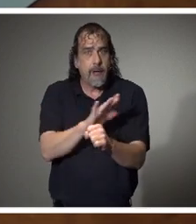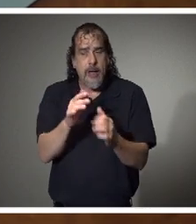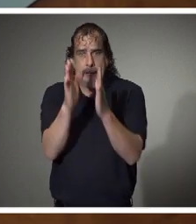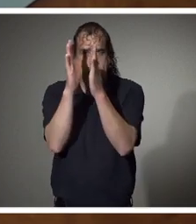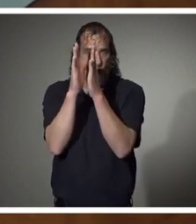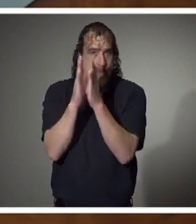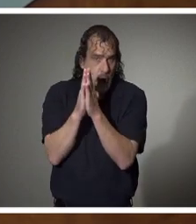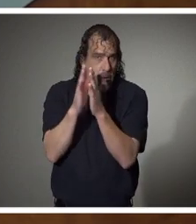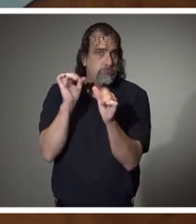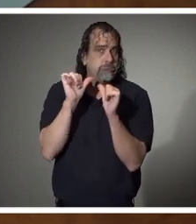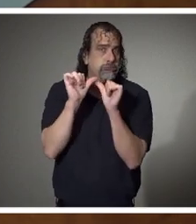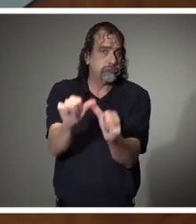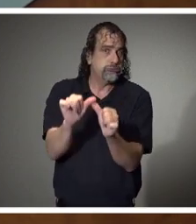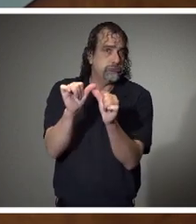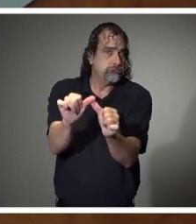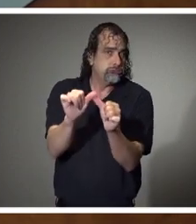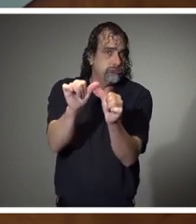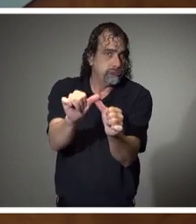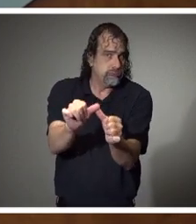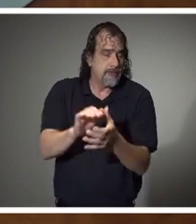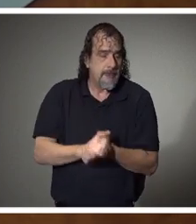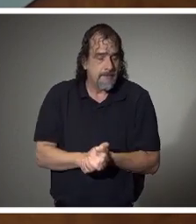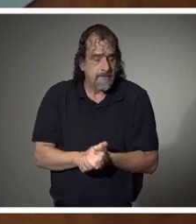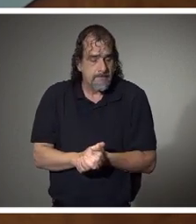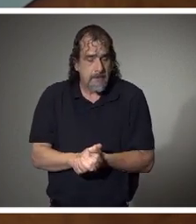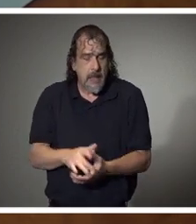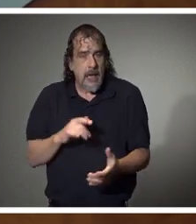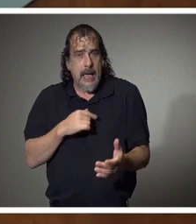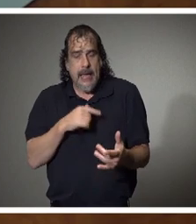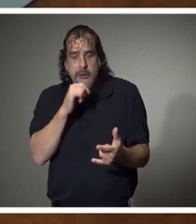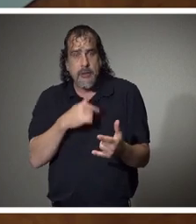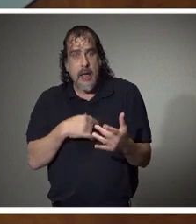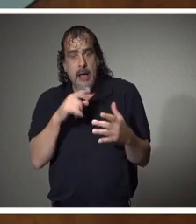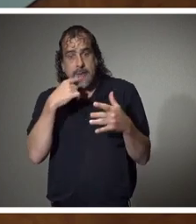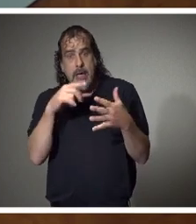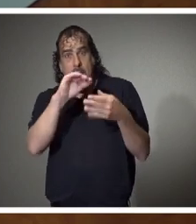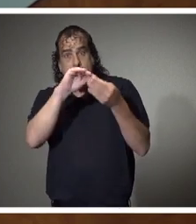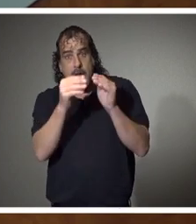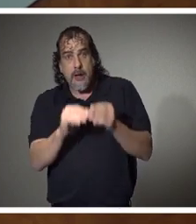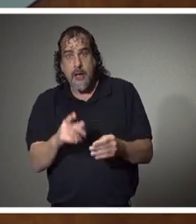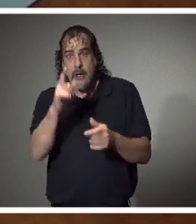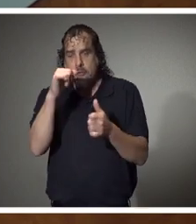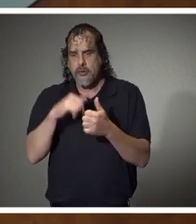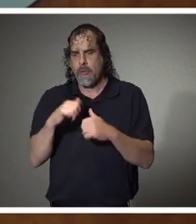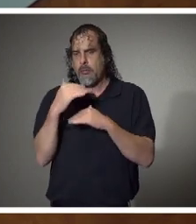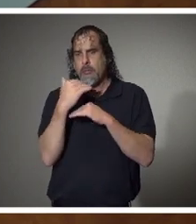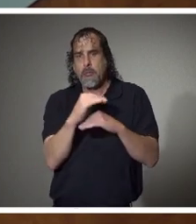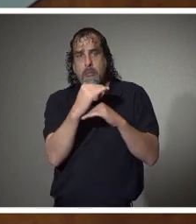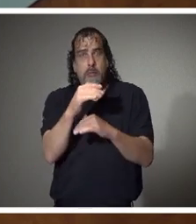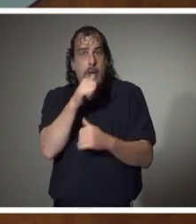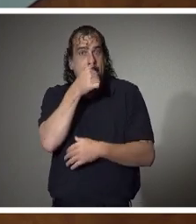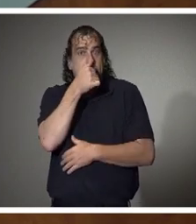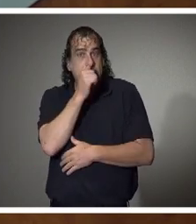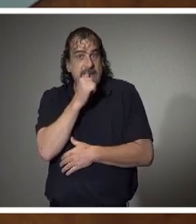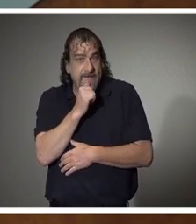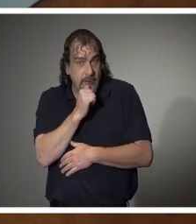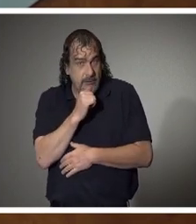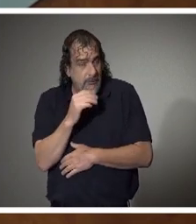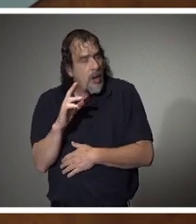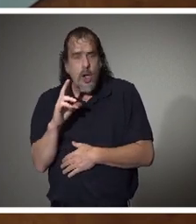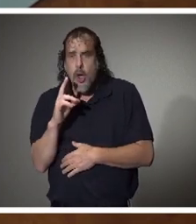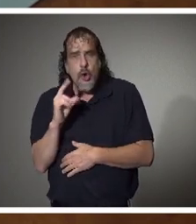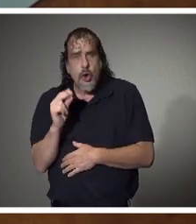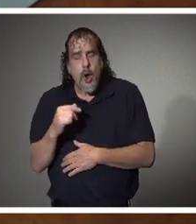prayer. I do not share these statistics to minimize individual suffering. I just want the people of